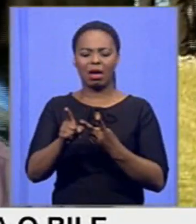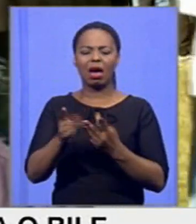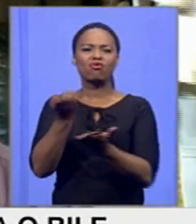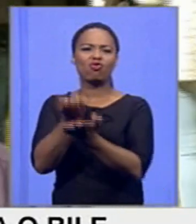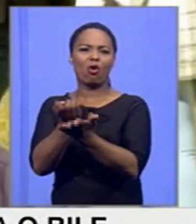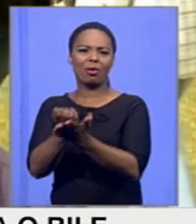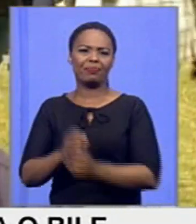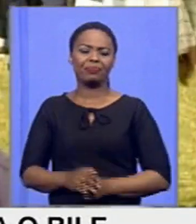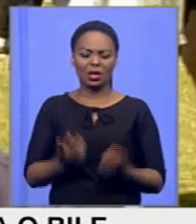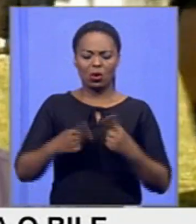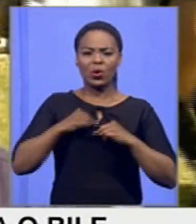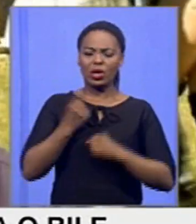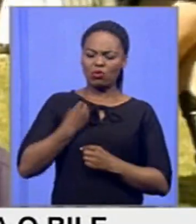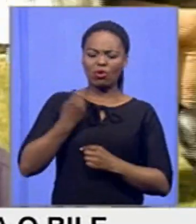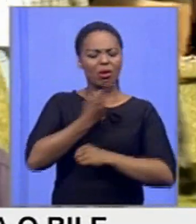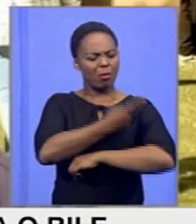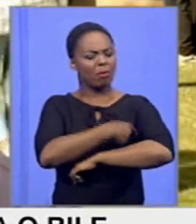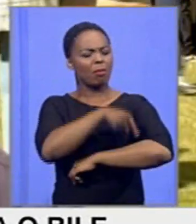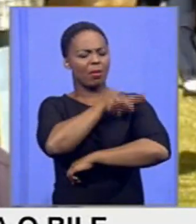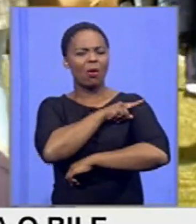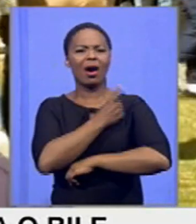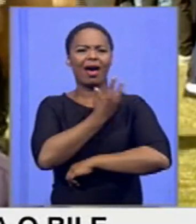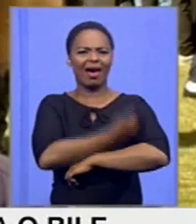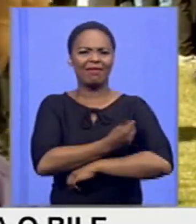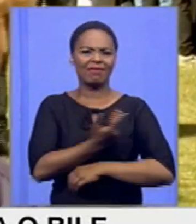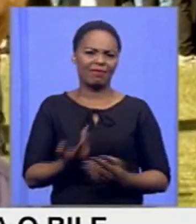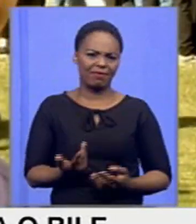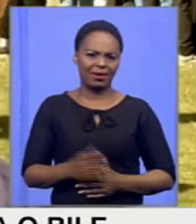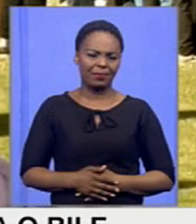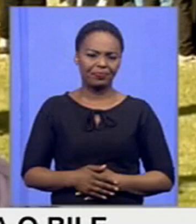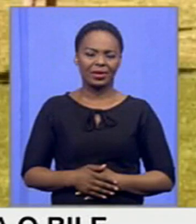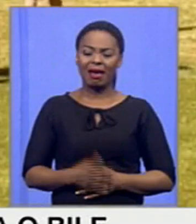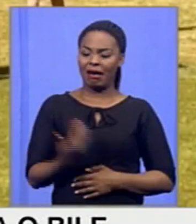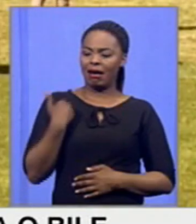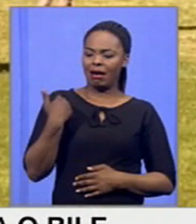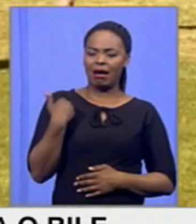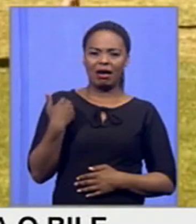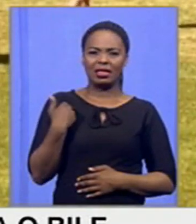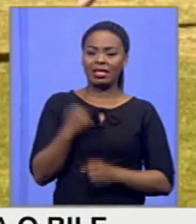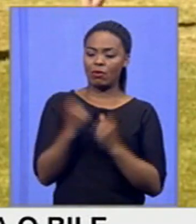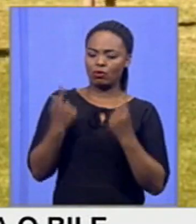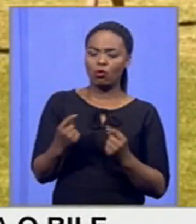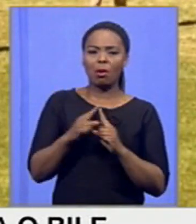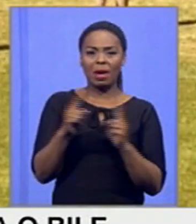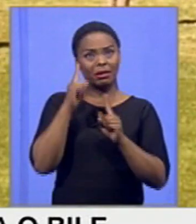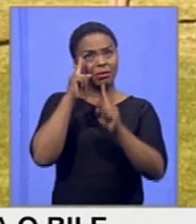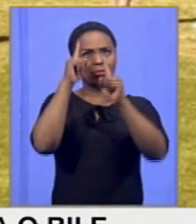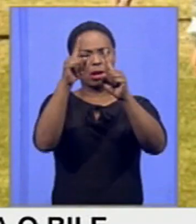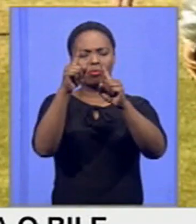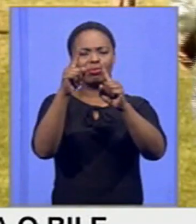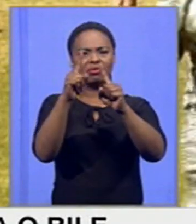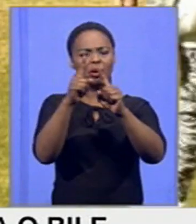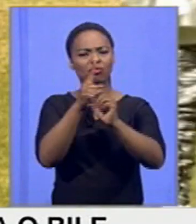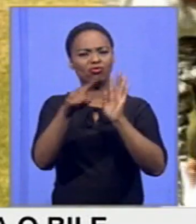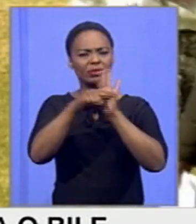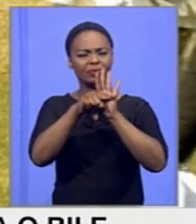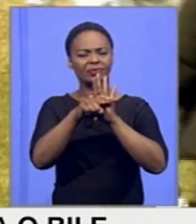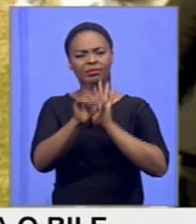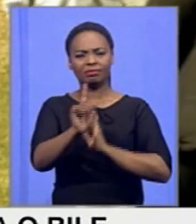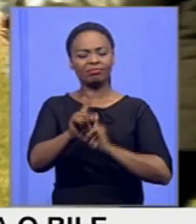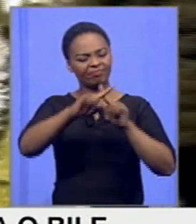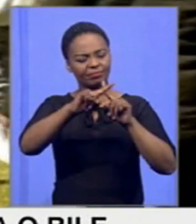matla ena re ka kgona hore re etse dintho tseo batho ba kgale ba sa kgonang ho di etsa. Ke tlile mona o tlo witnessa ha re